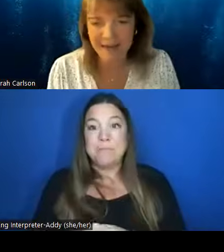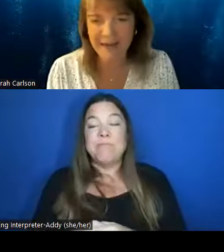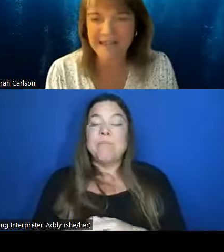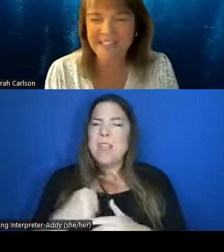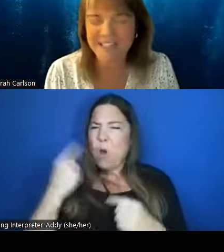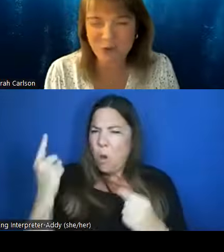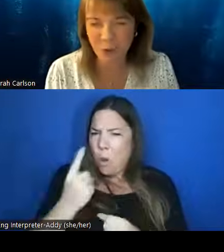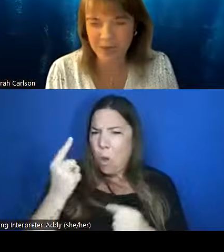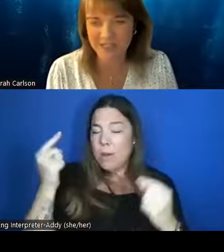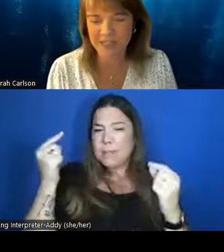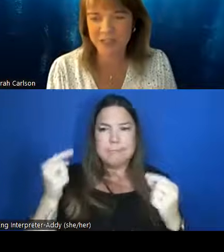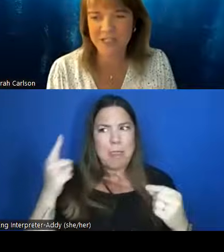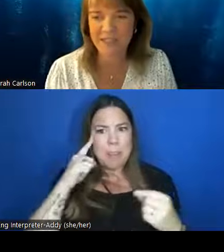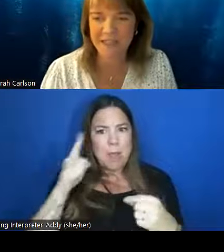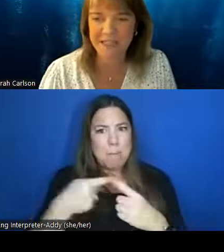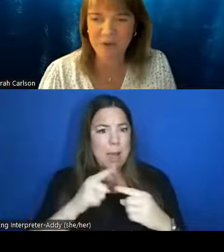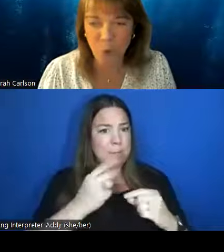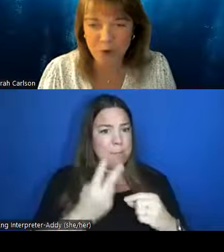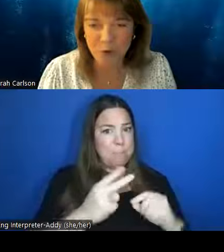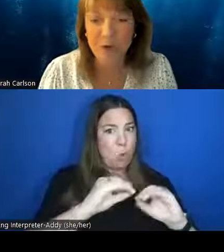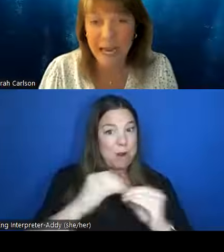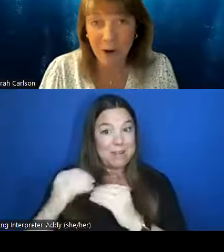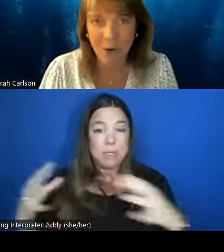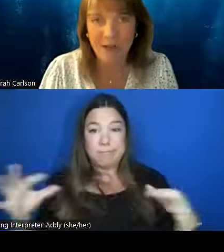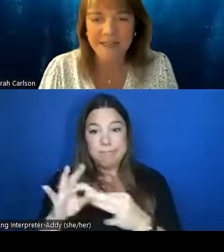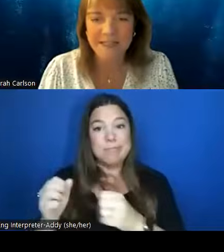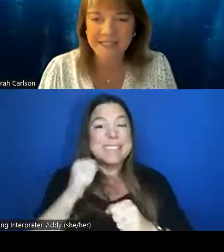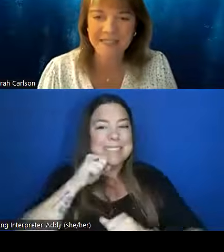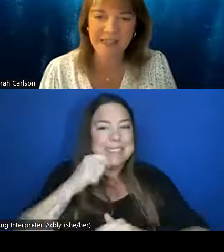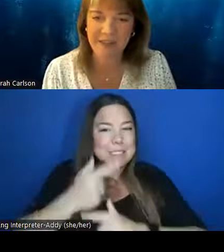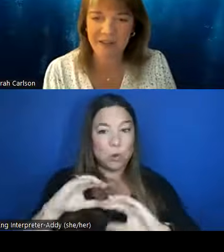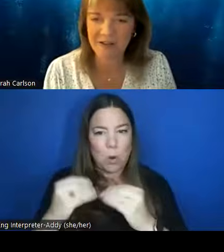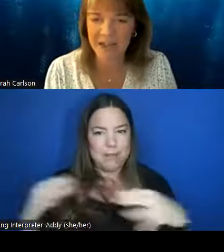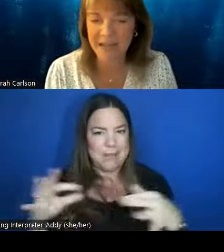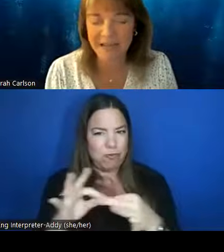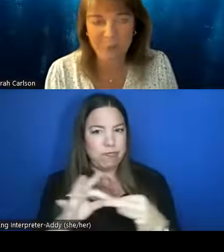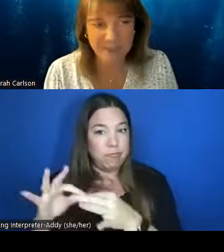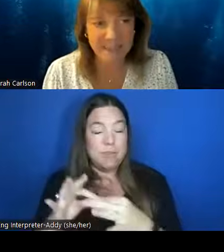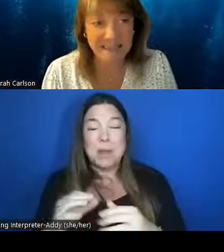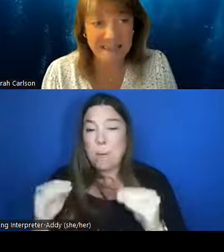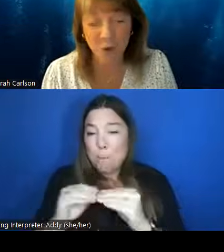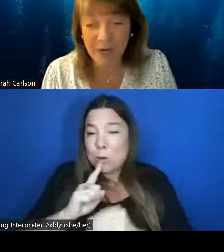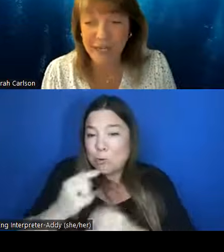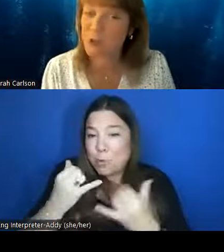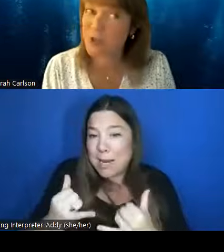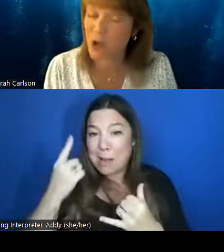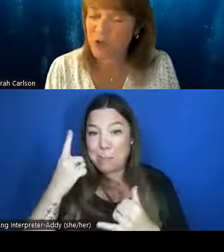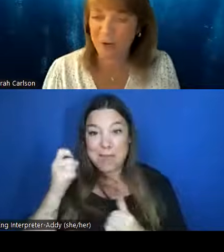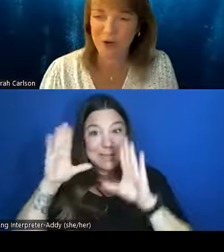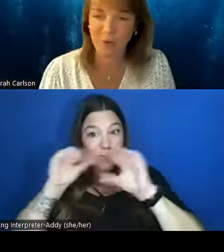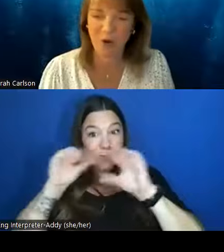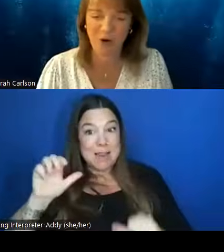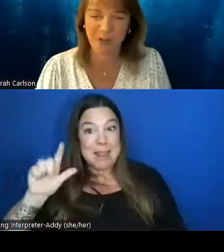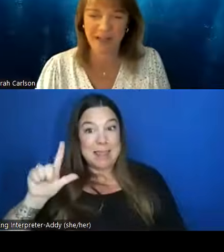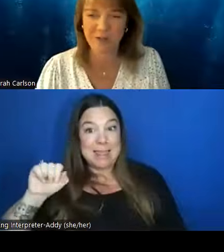AIA and INA as sister organizations, and that is even more true now, since I think of AIA President Liz Green, who is also